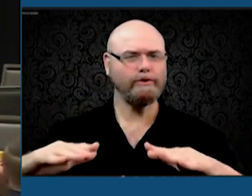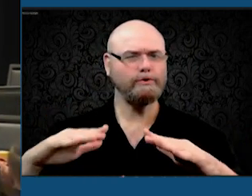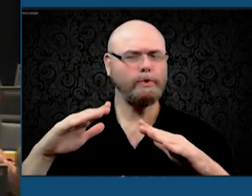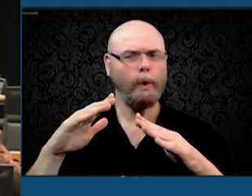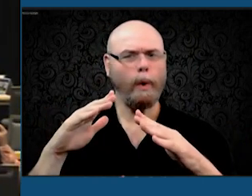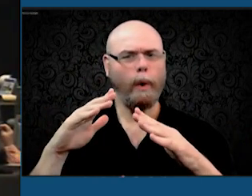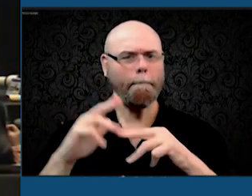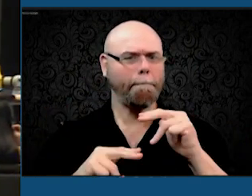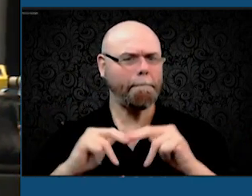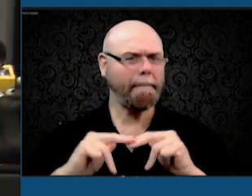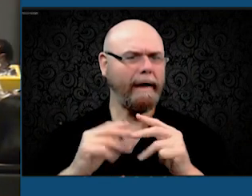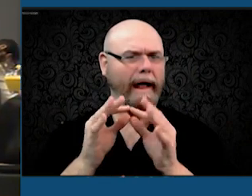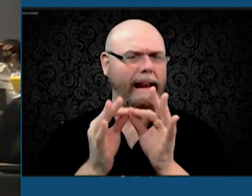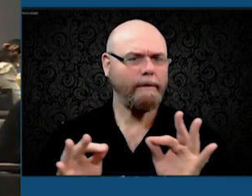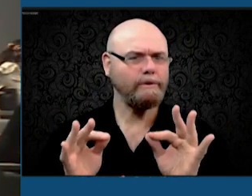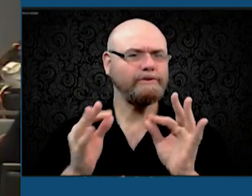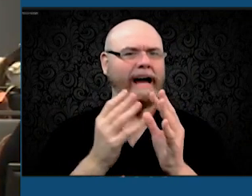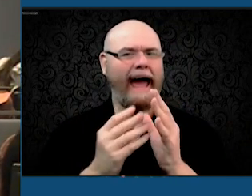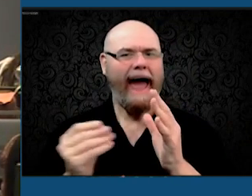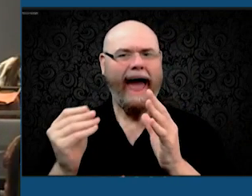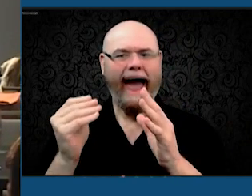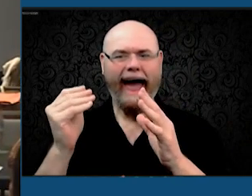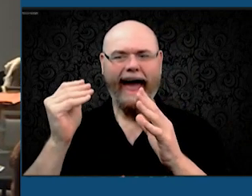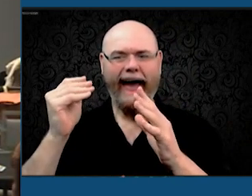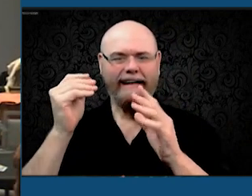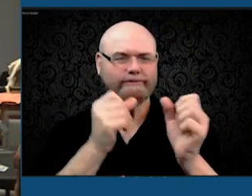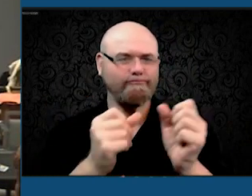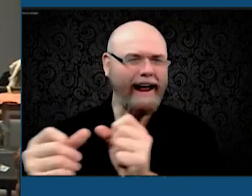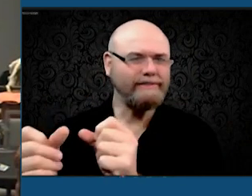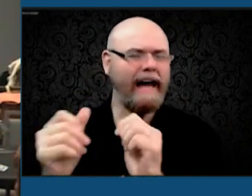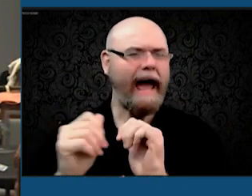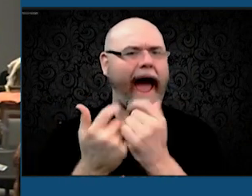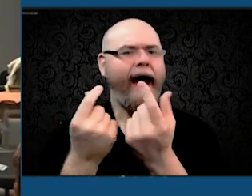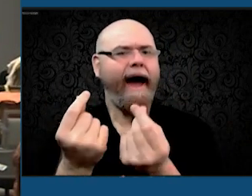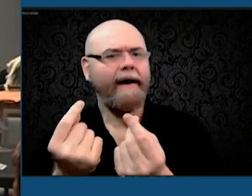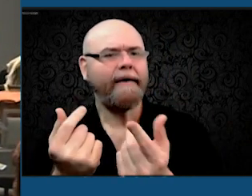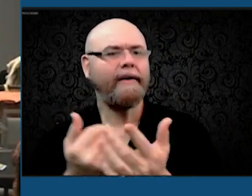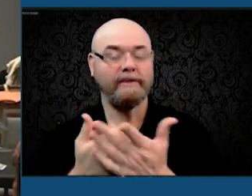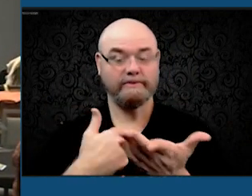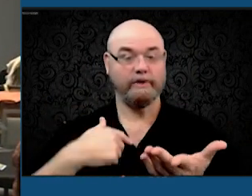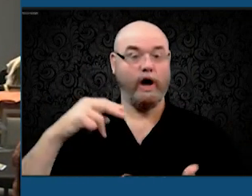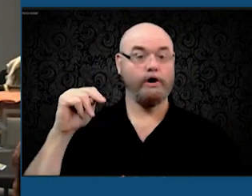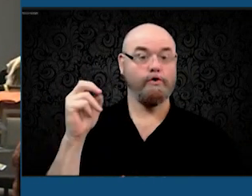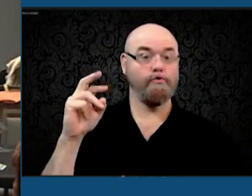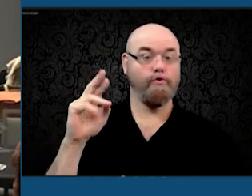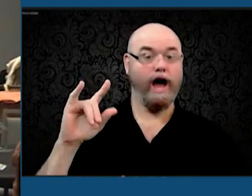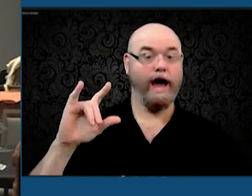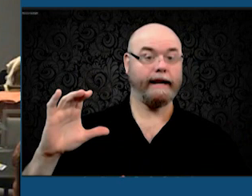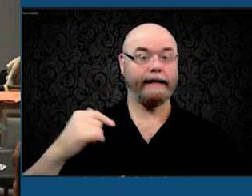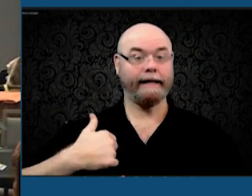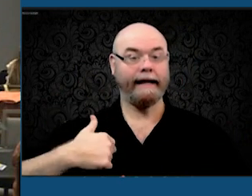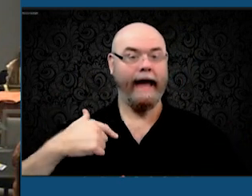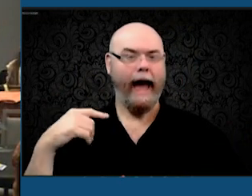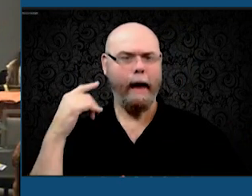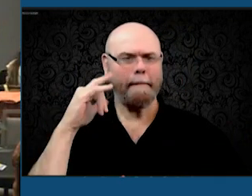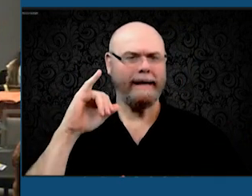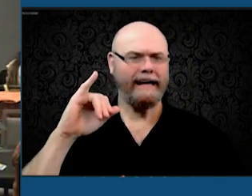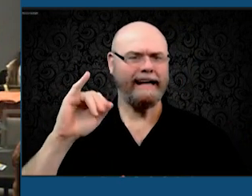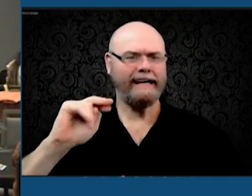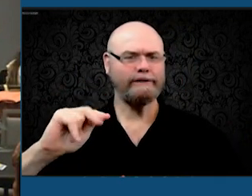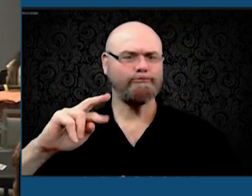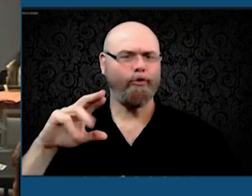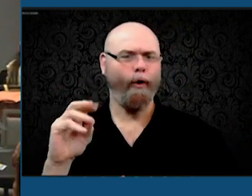and the ones that work for them. Just to give you an example, I'm a neurotic introvert. I worry about everything, and I don't like